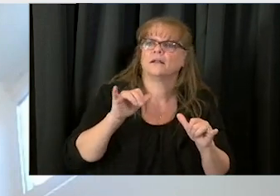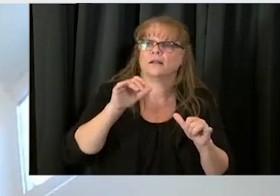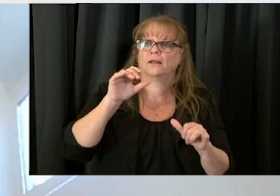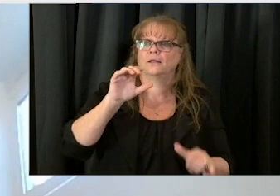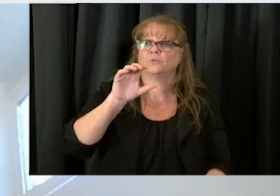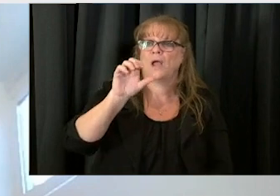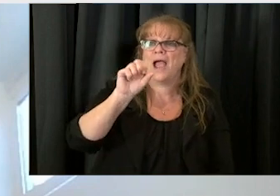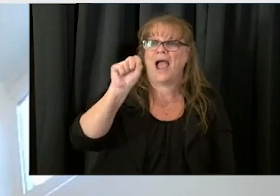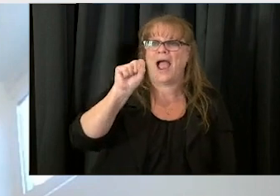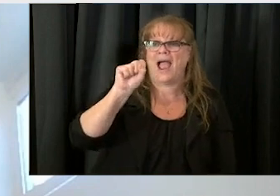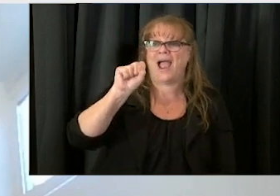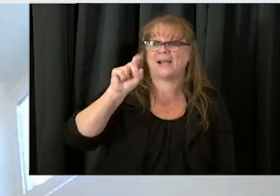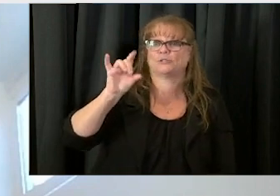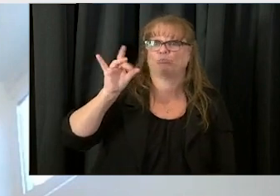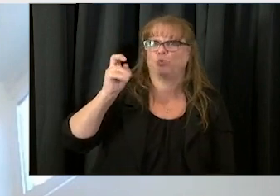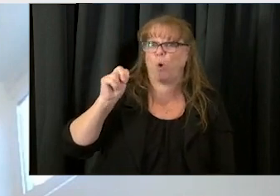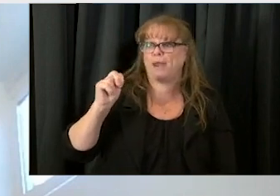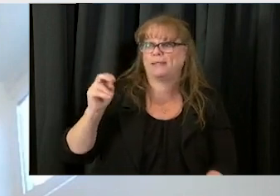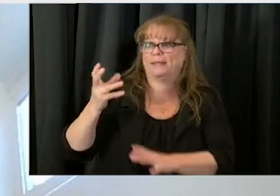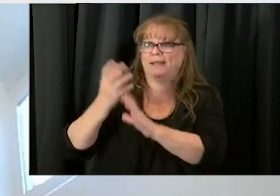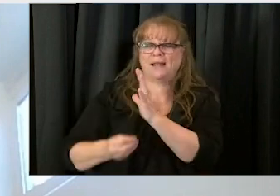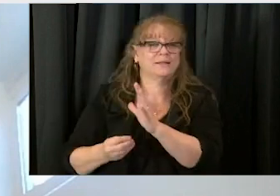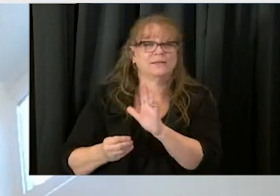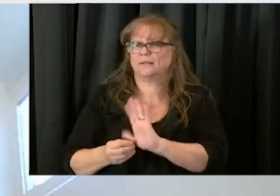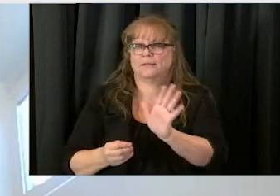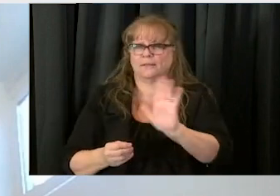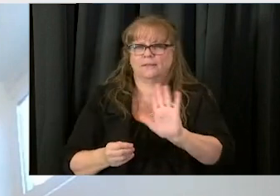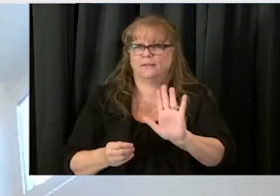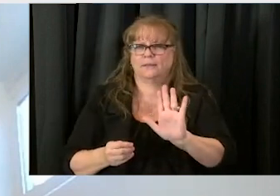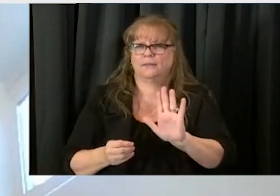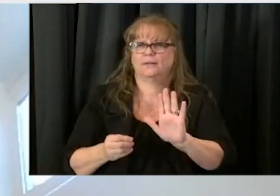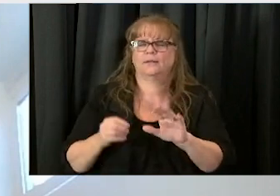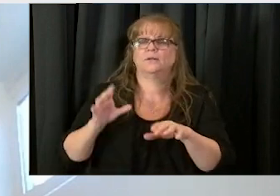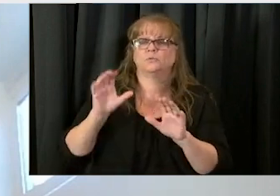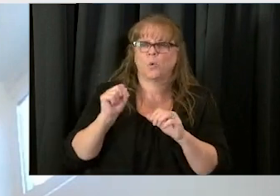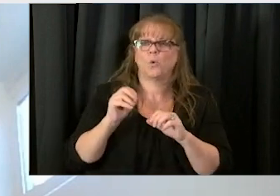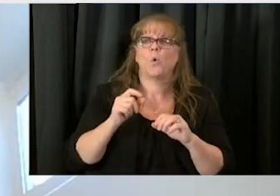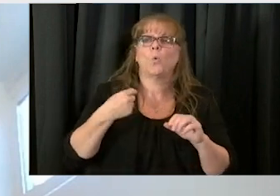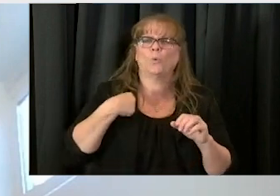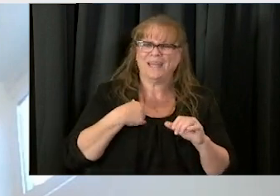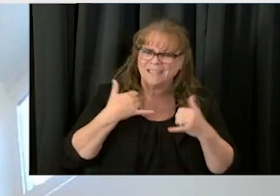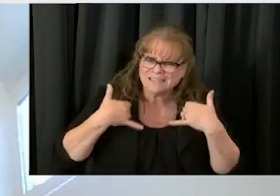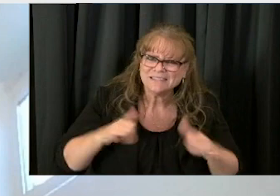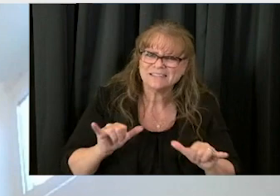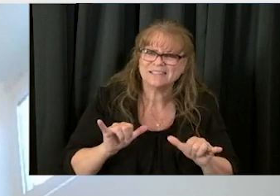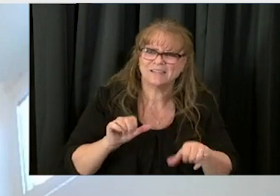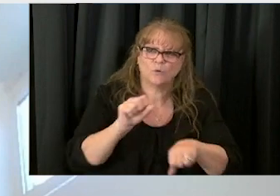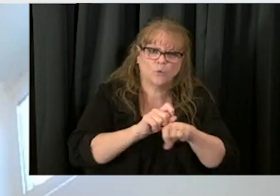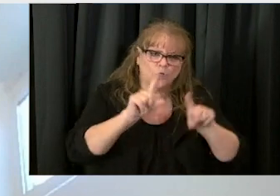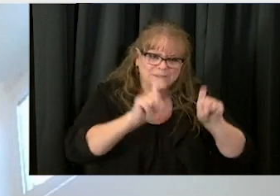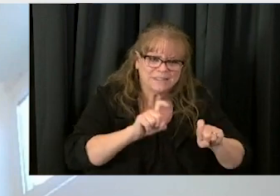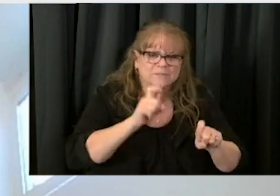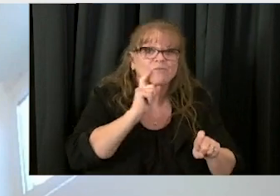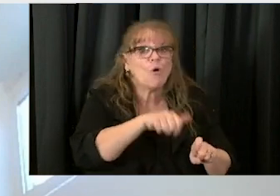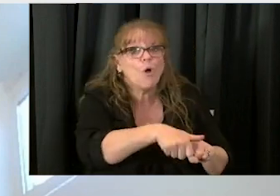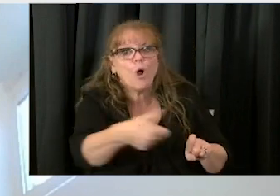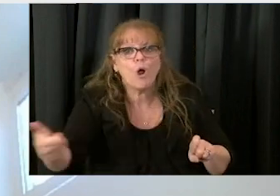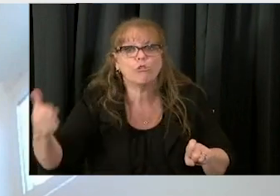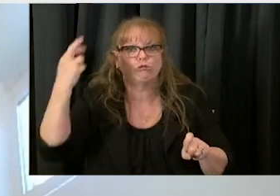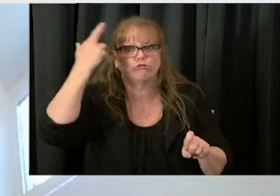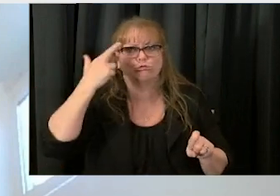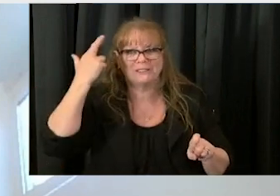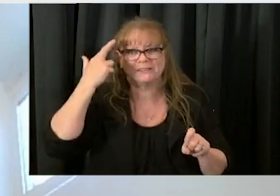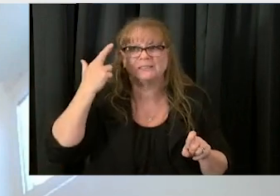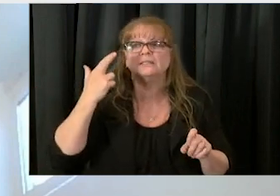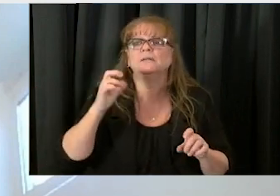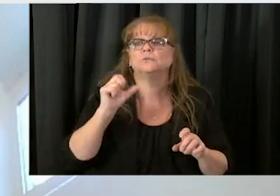surveillance system in place. We're working with other labs across the state to ensure that we are evaluating this. We continue to partner with the CDC and